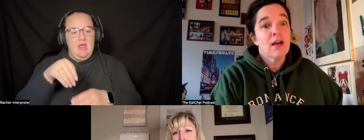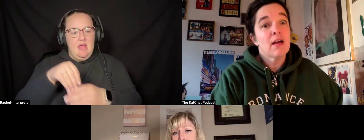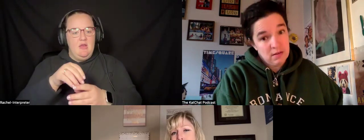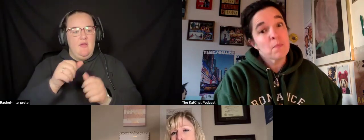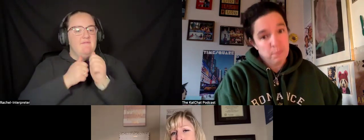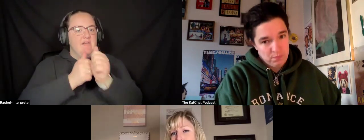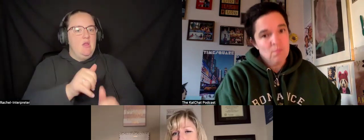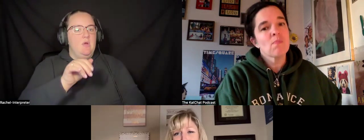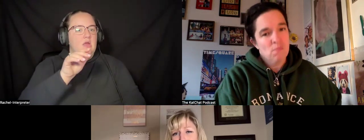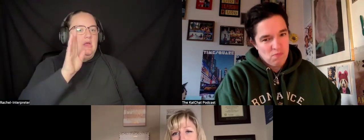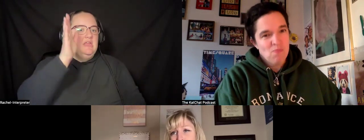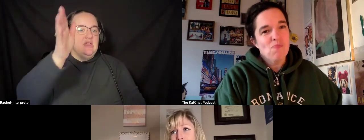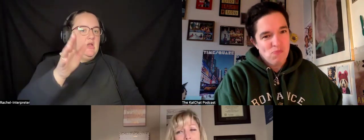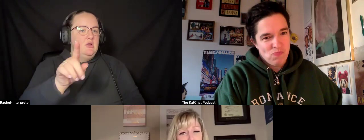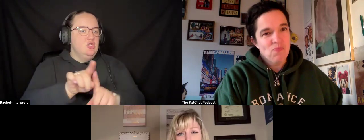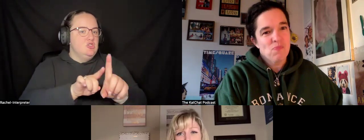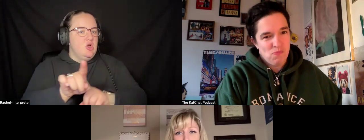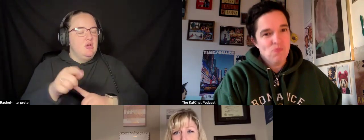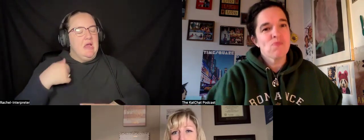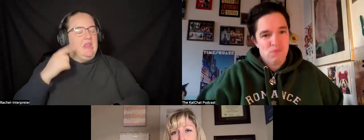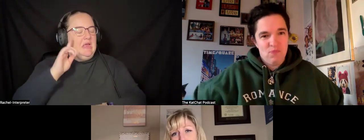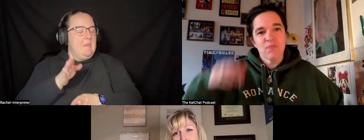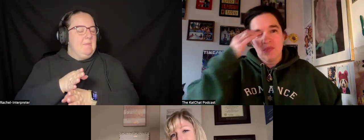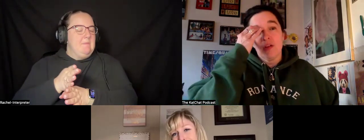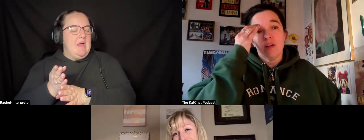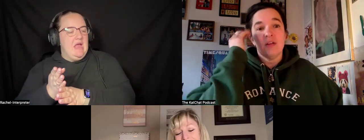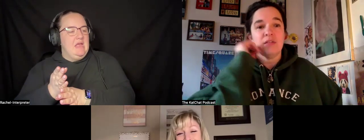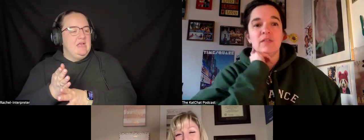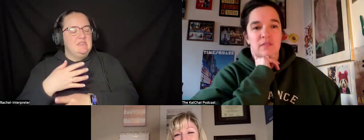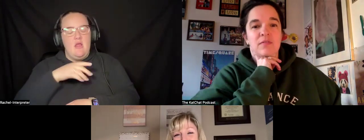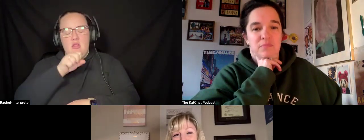but I might be biased because I love Brooke, and so I'd like to see her with everybody.